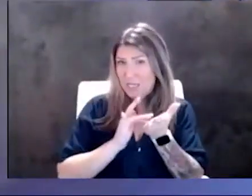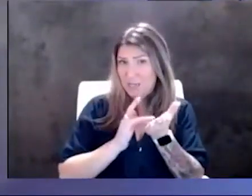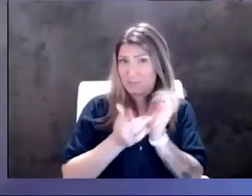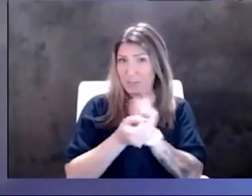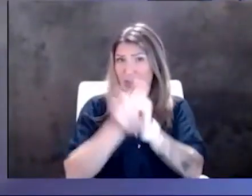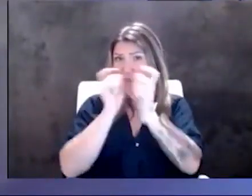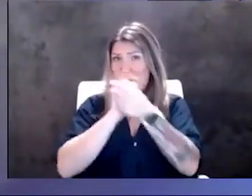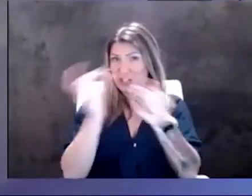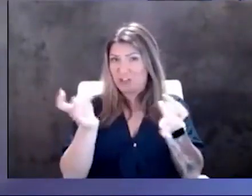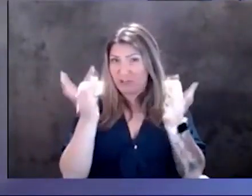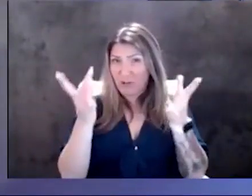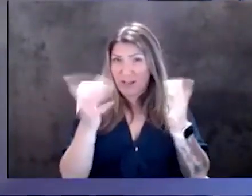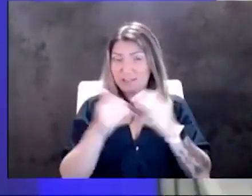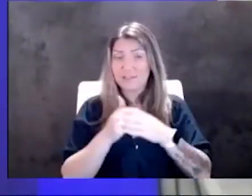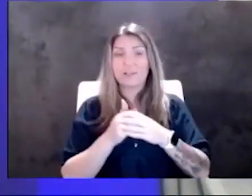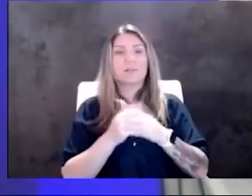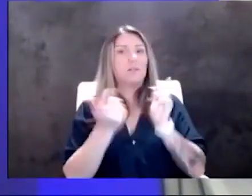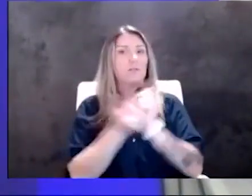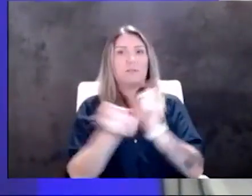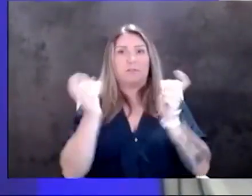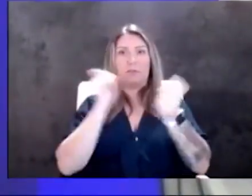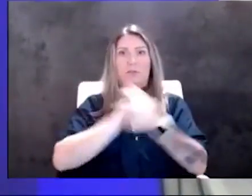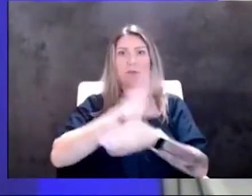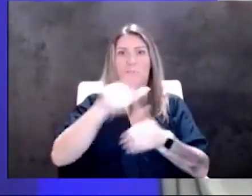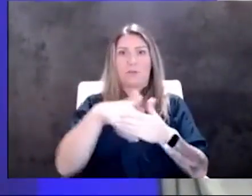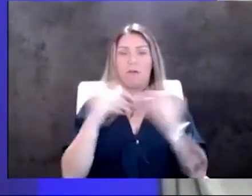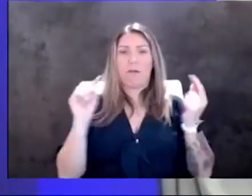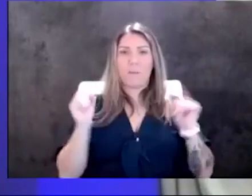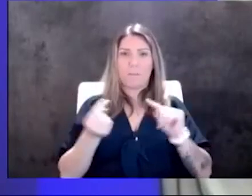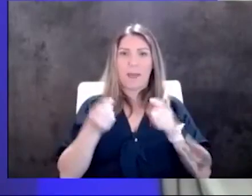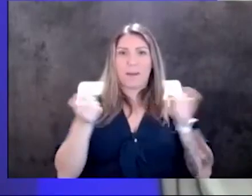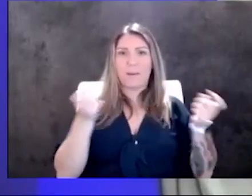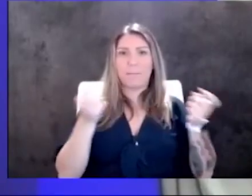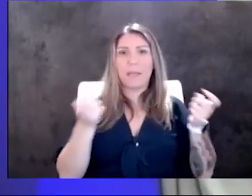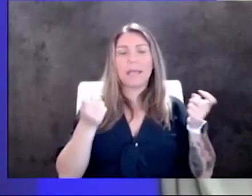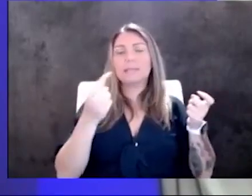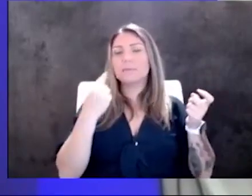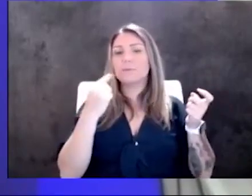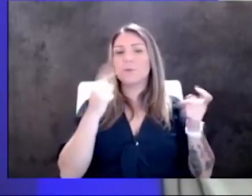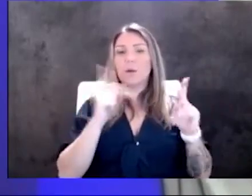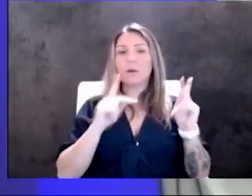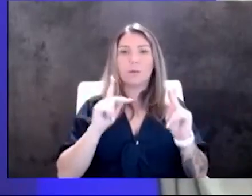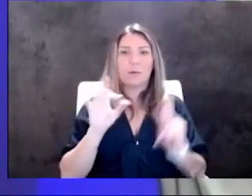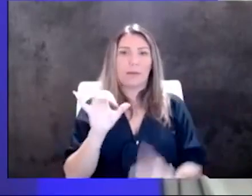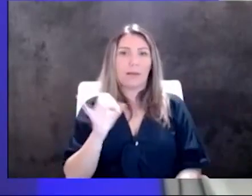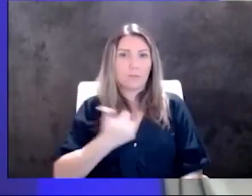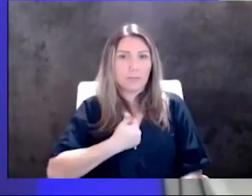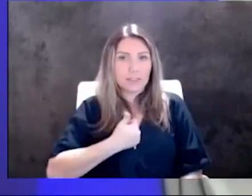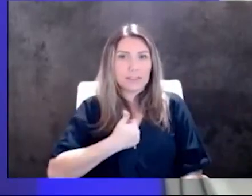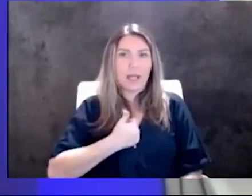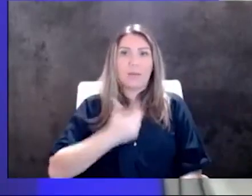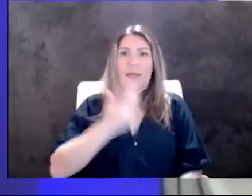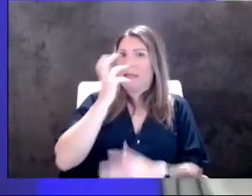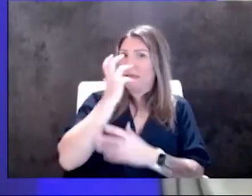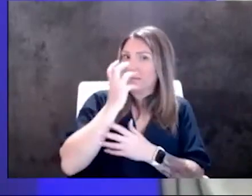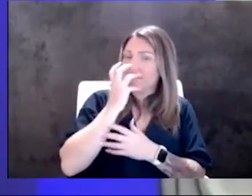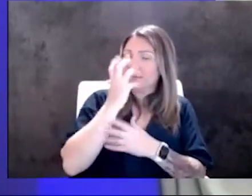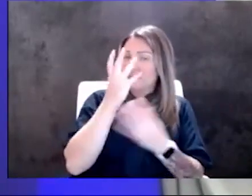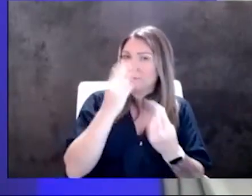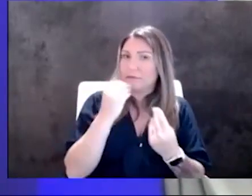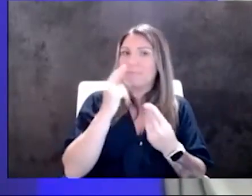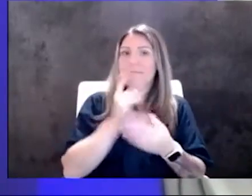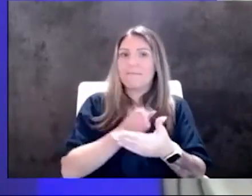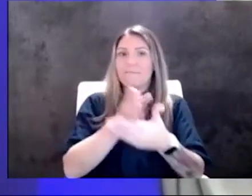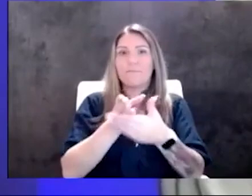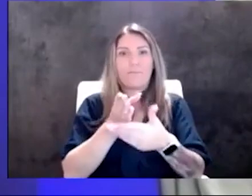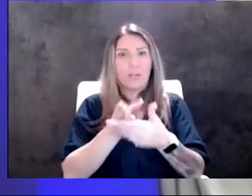crisis has completely changed, pain management, especially for people like myself, anesthesiologists that do interventional pain. I think there's been a bigger